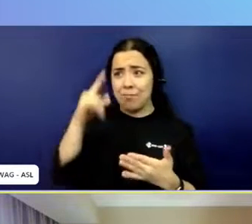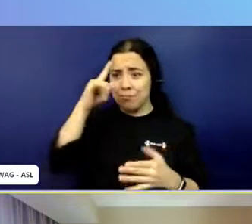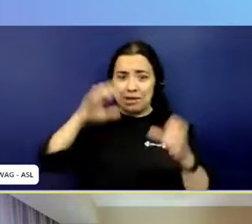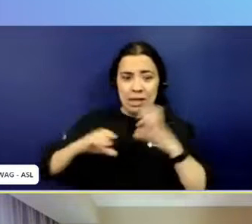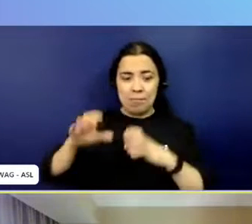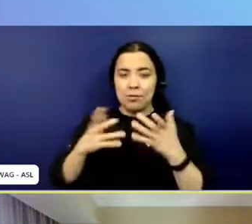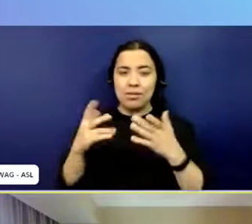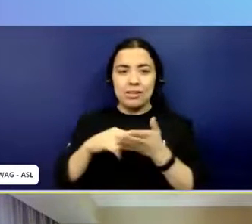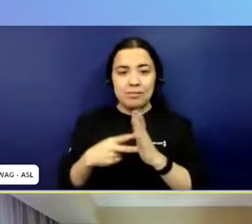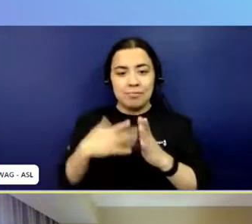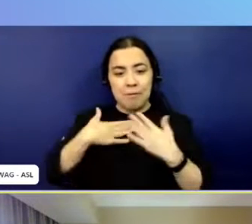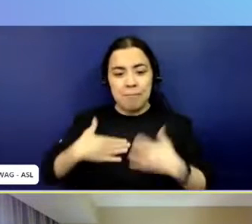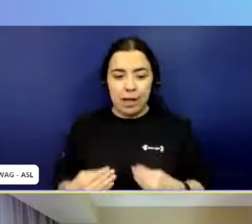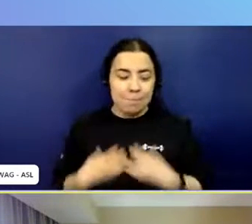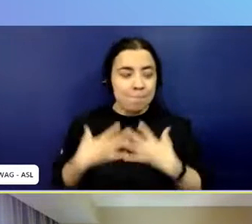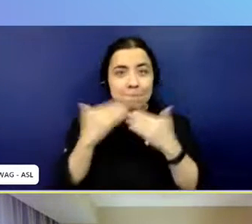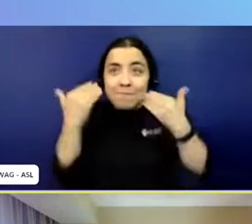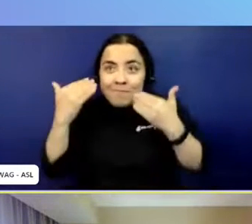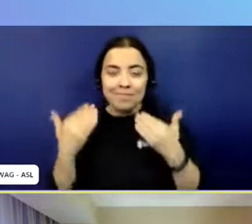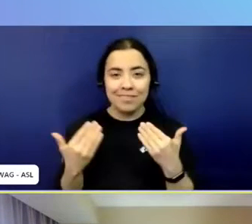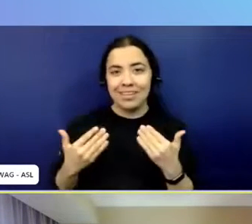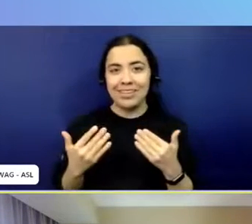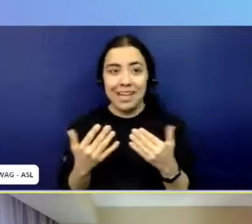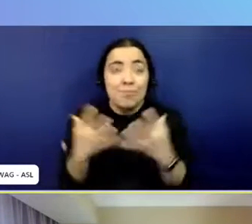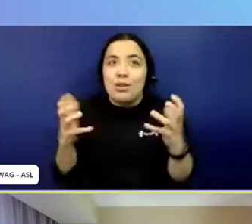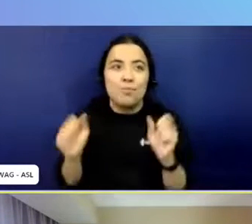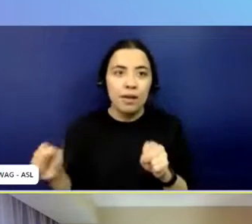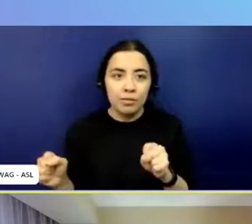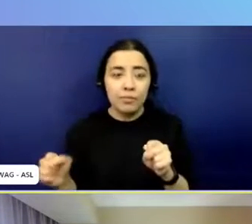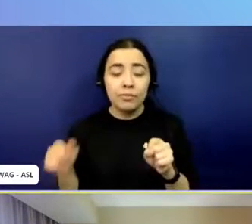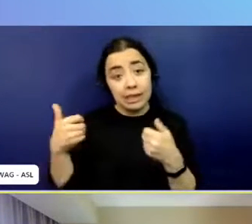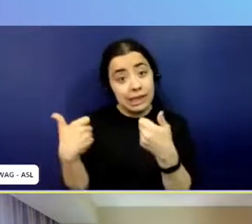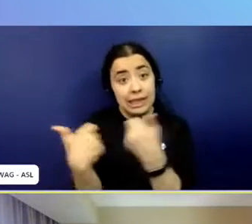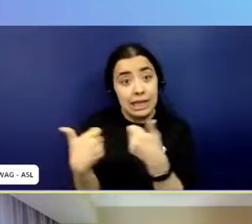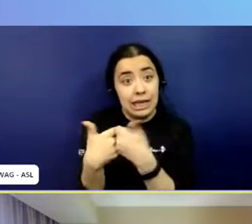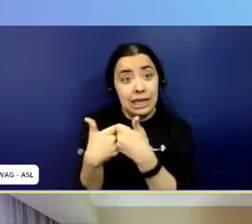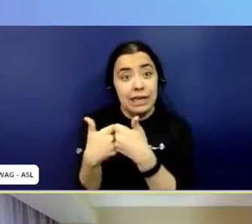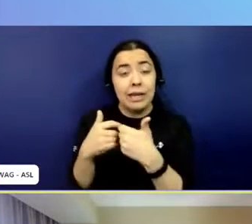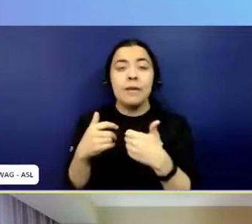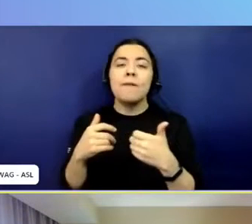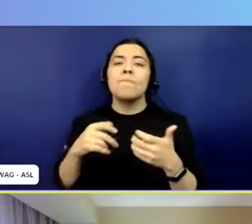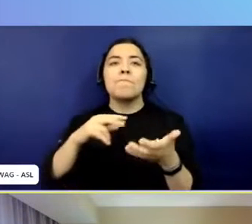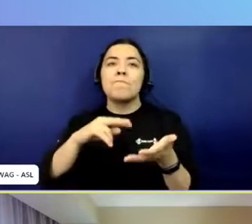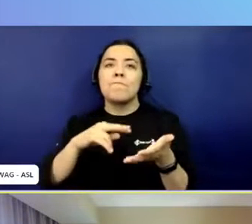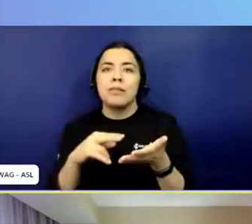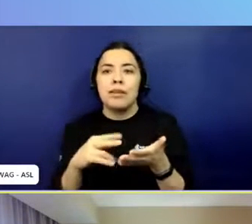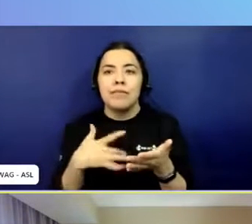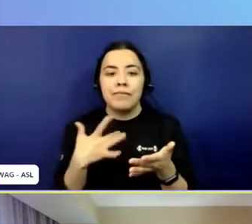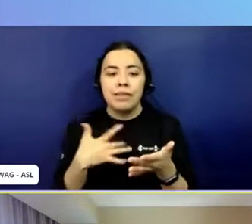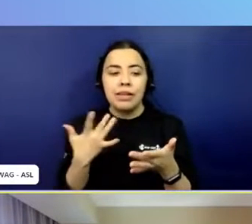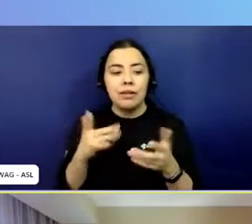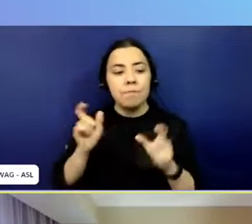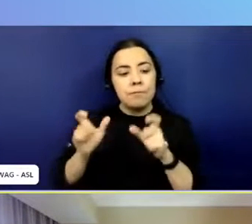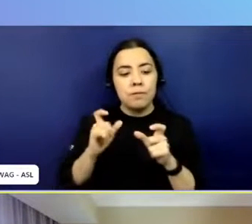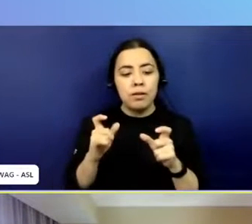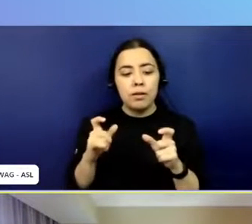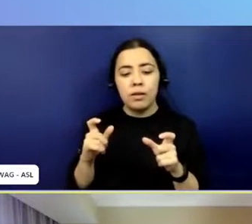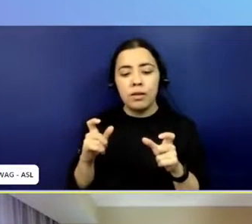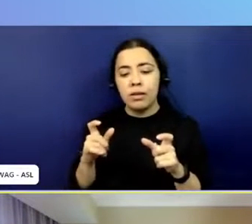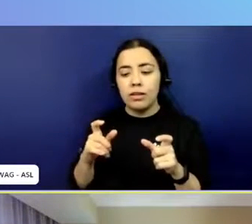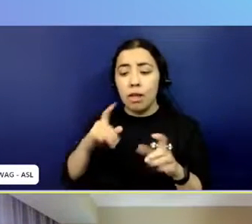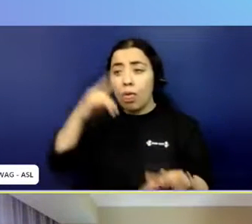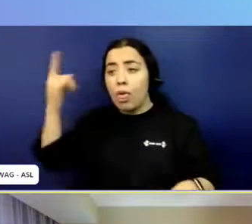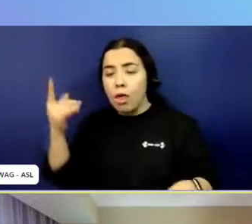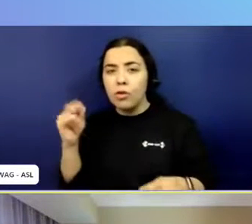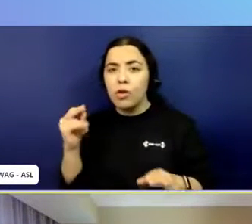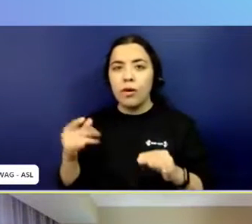whenever possible. So playing a game can actually disarm people. It can encourage them to